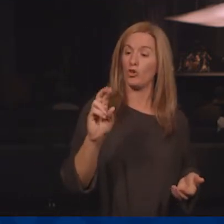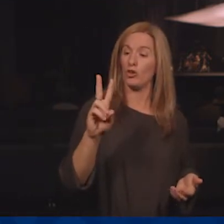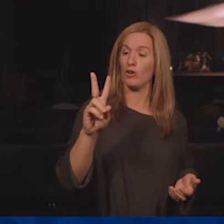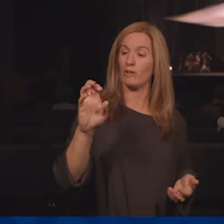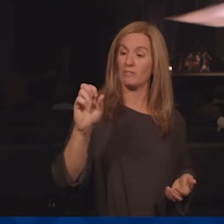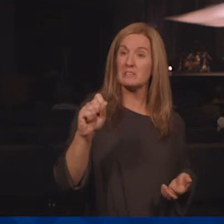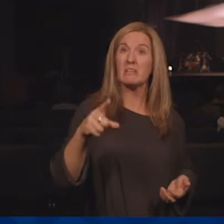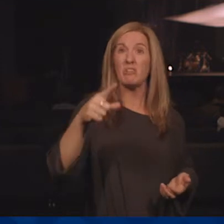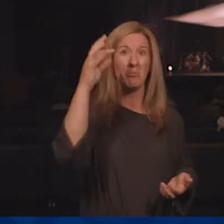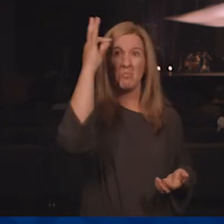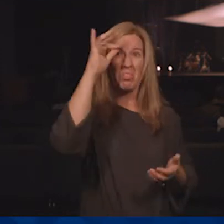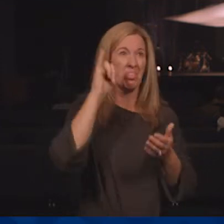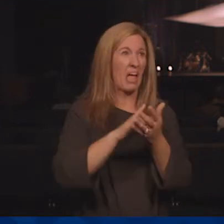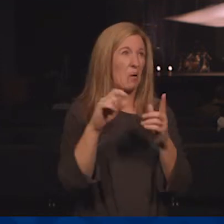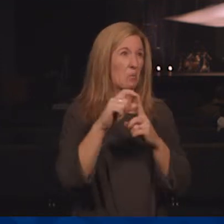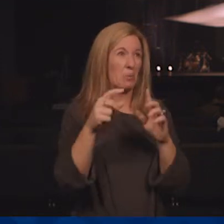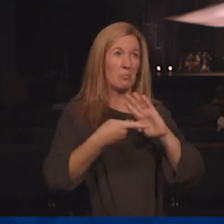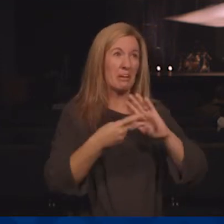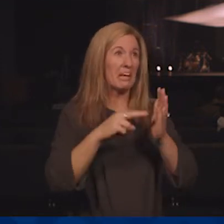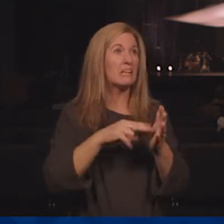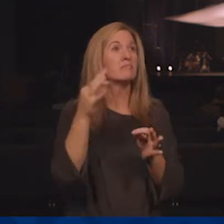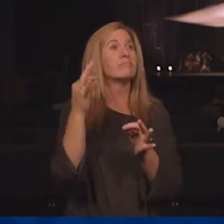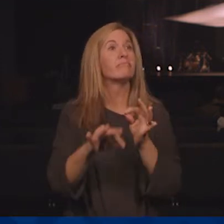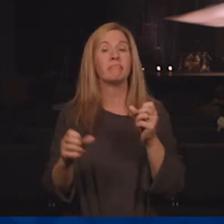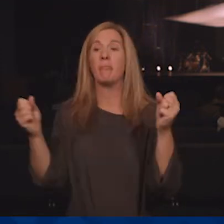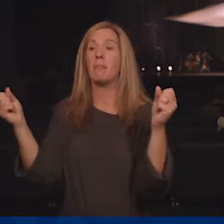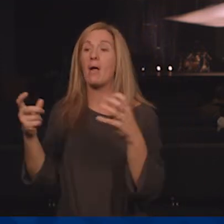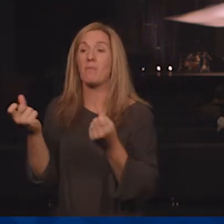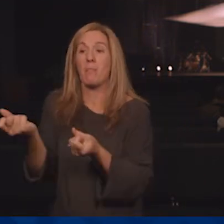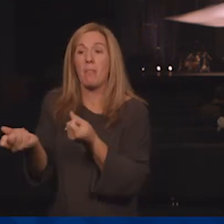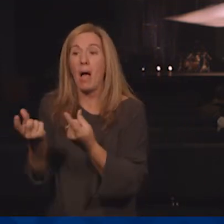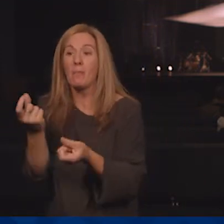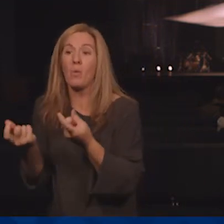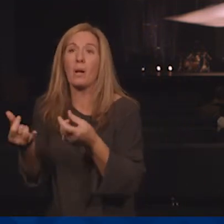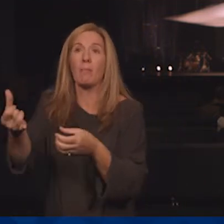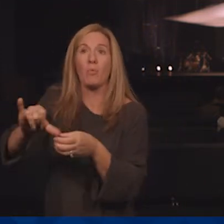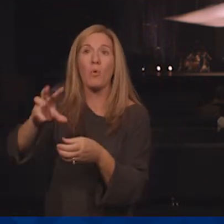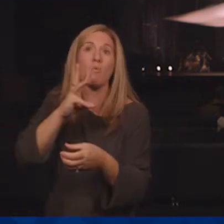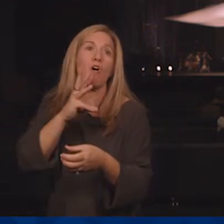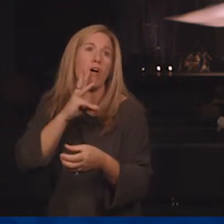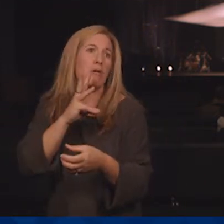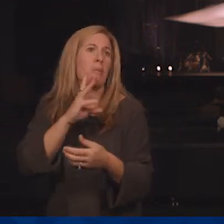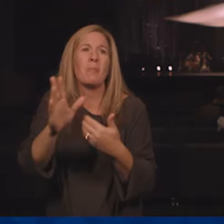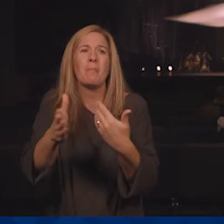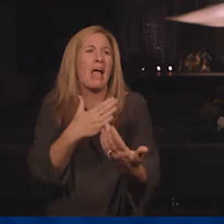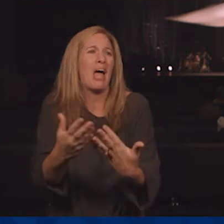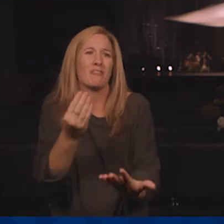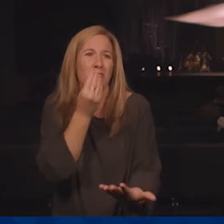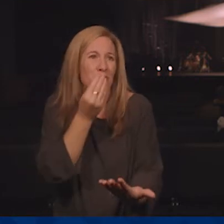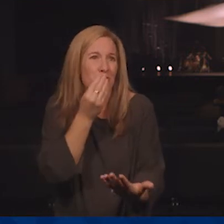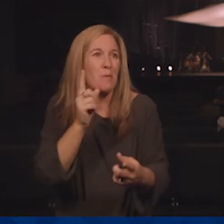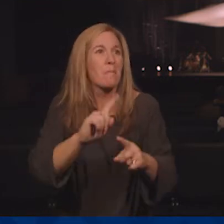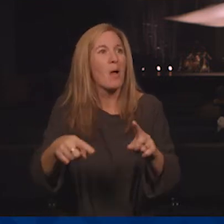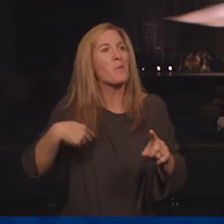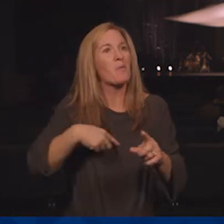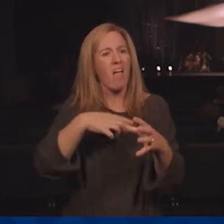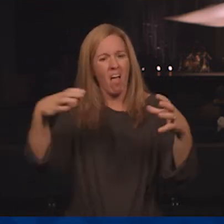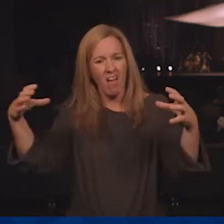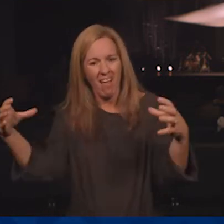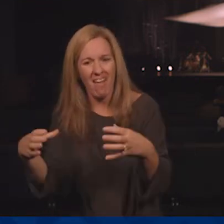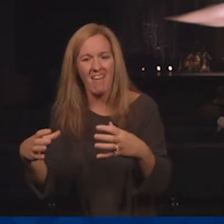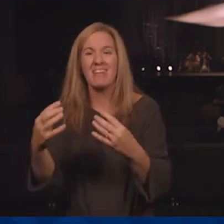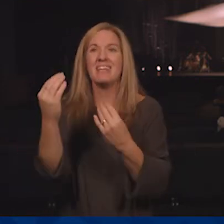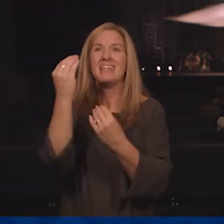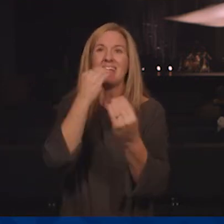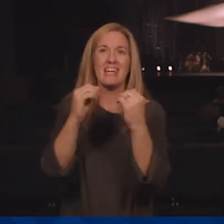and pour some water. It doesn't really matter. We gather together around a meal. We present a